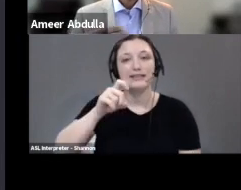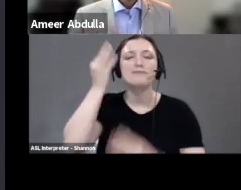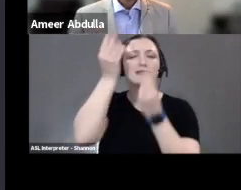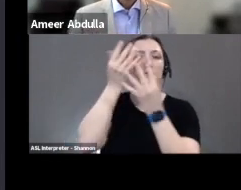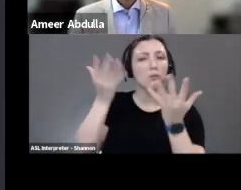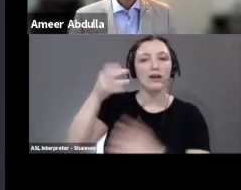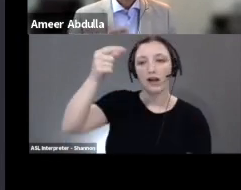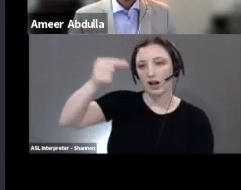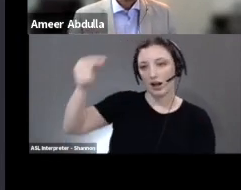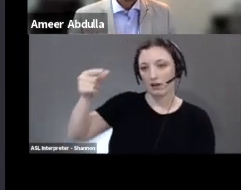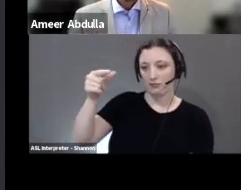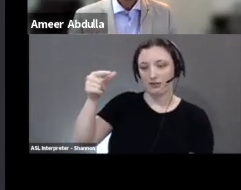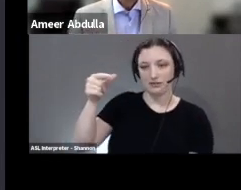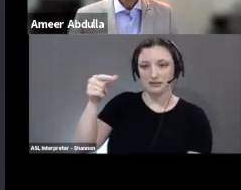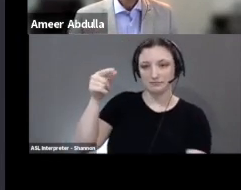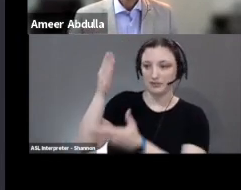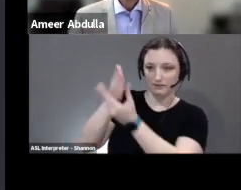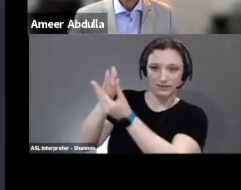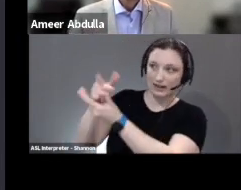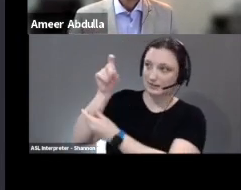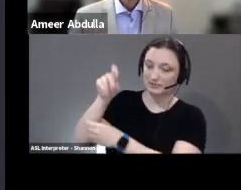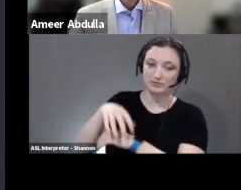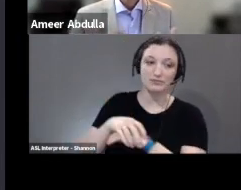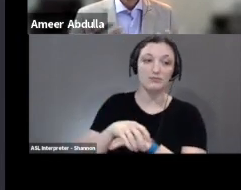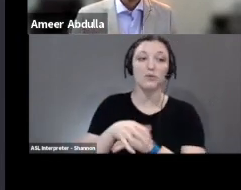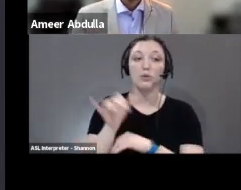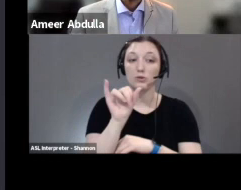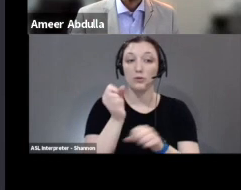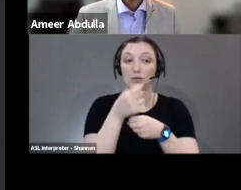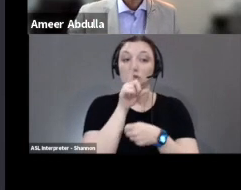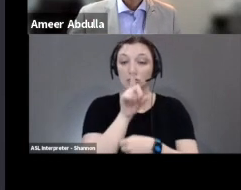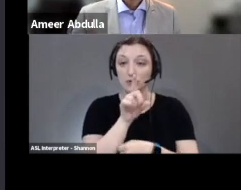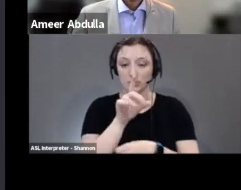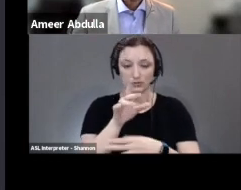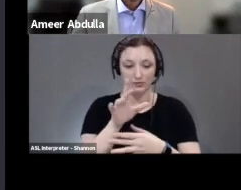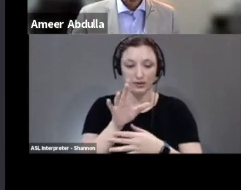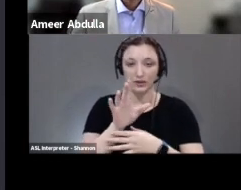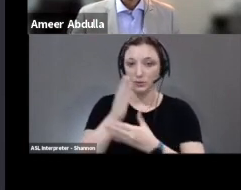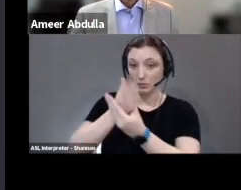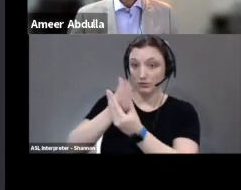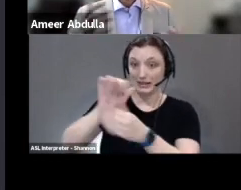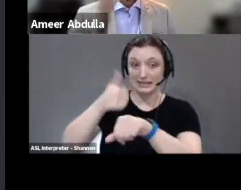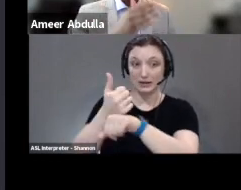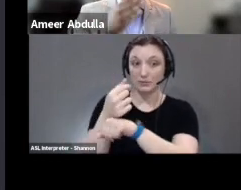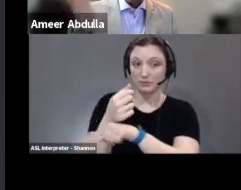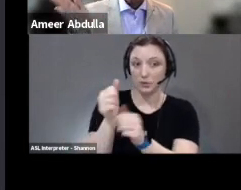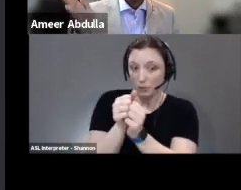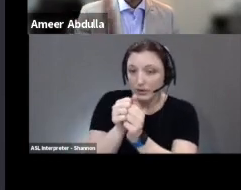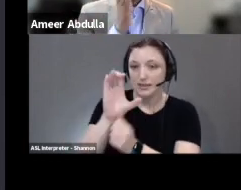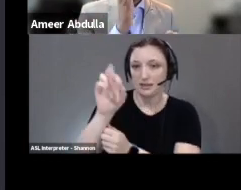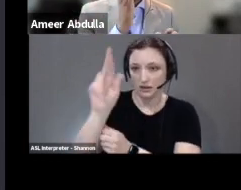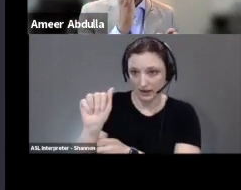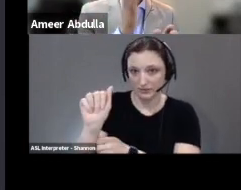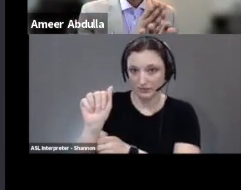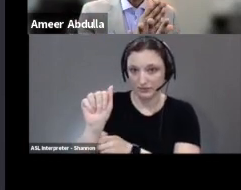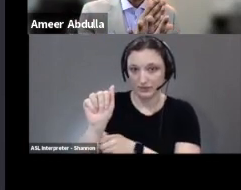sure you have a payroll account open at Canada Revenue. So when you open your business, you have a business number. There are separate accounts. There's